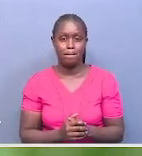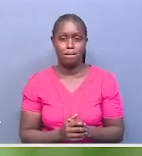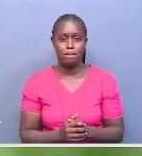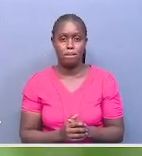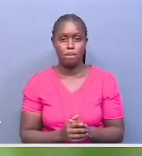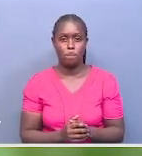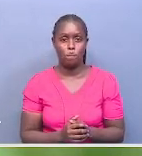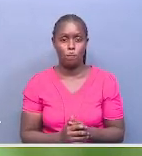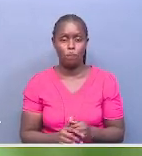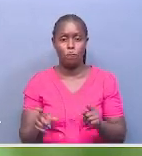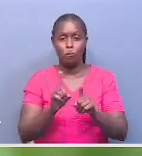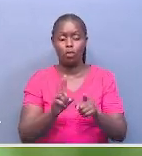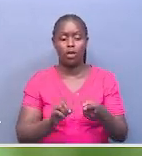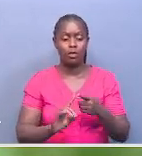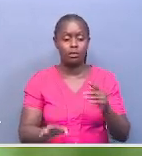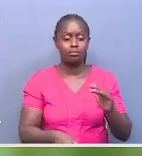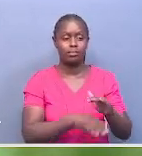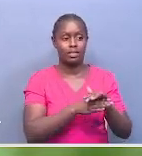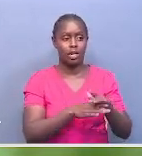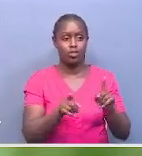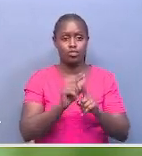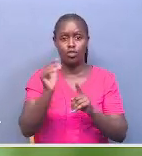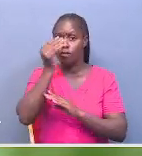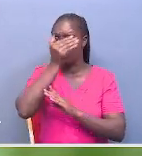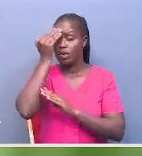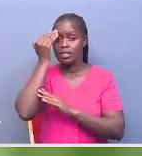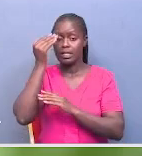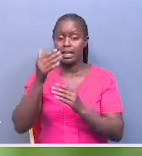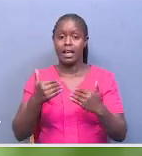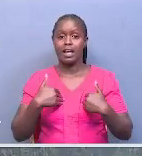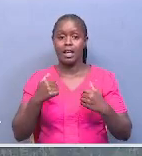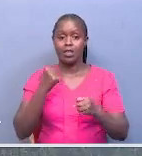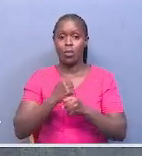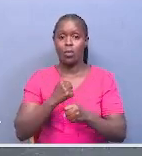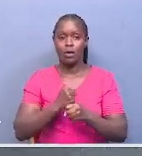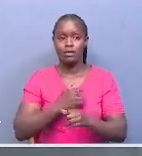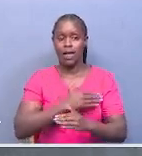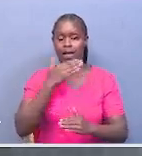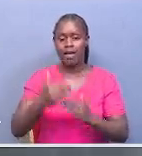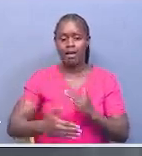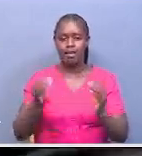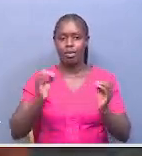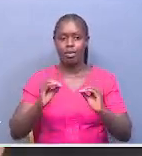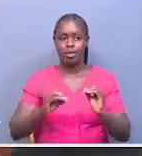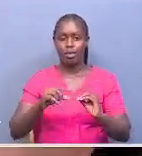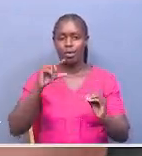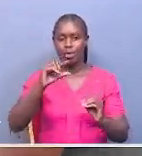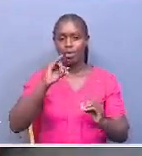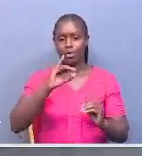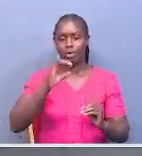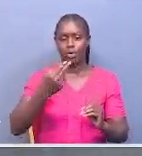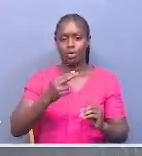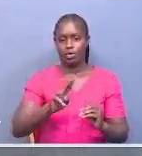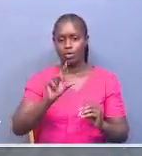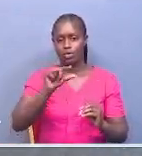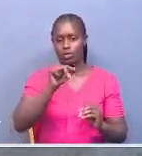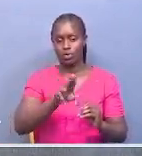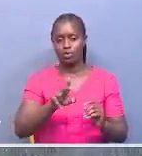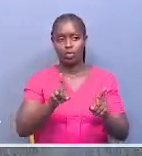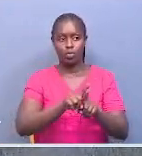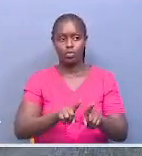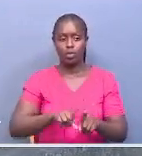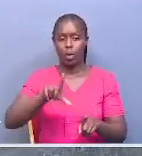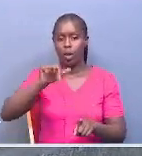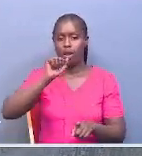The tales of dismissed, struggling and forgotten health workers does not end. Gishugu Kimaita Philip, also a lab